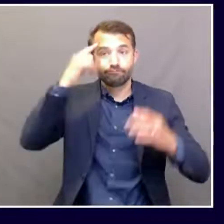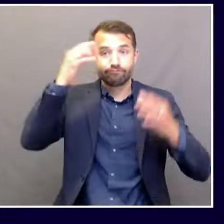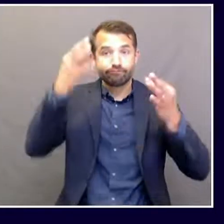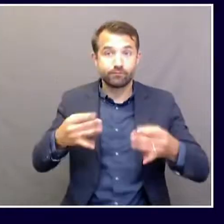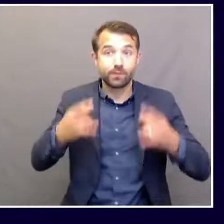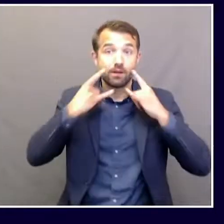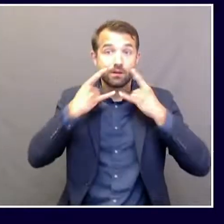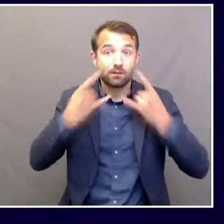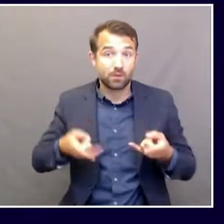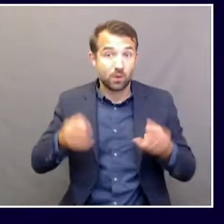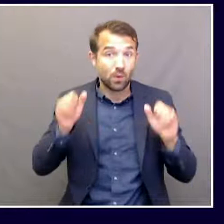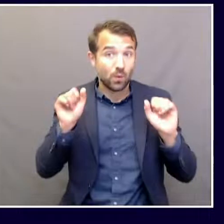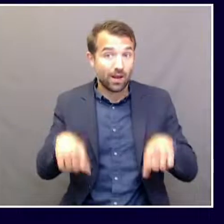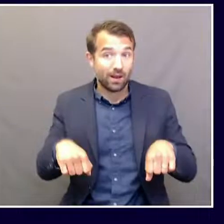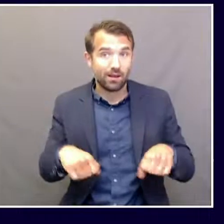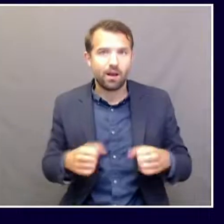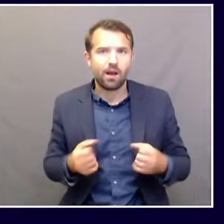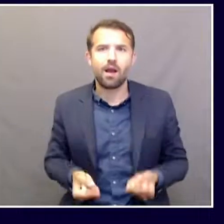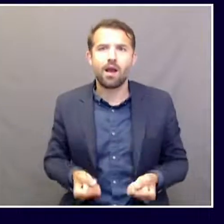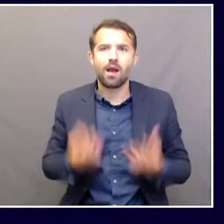example. Right.